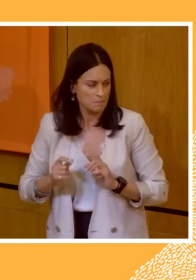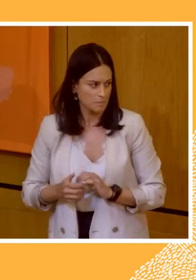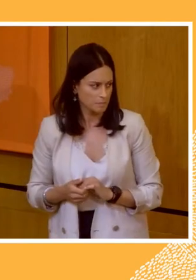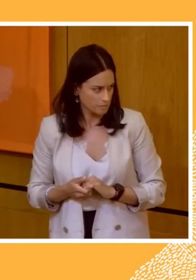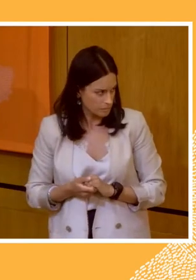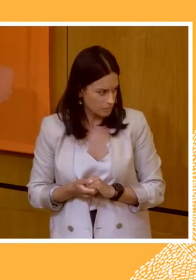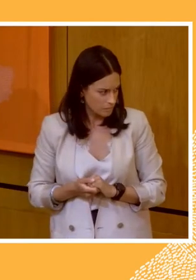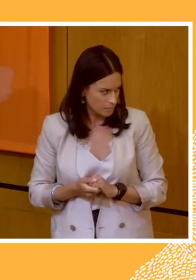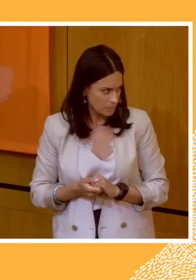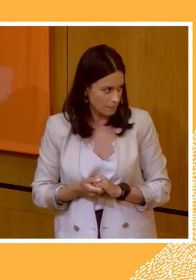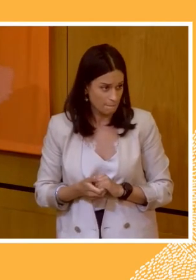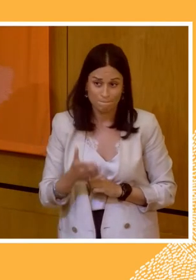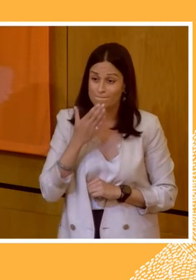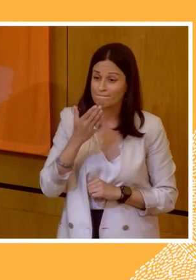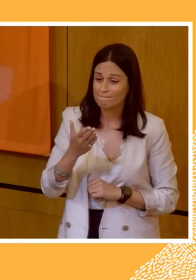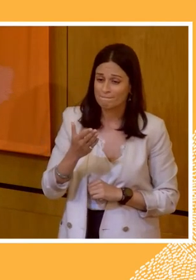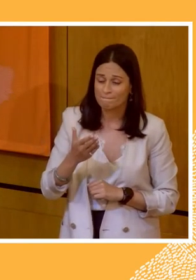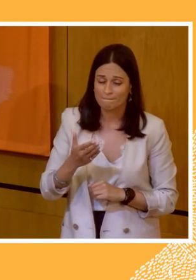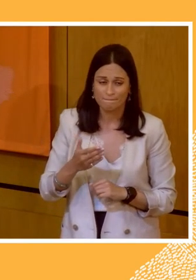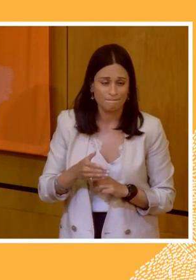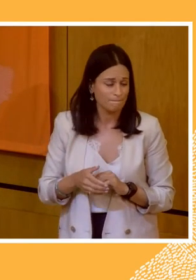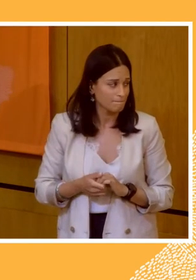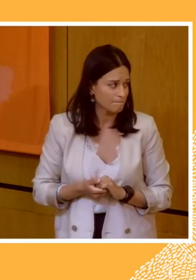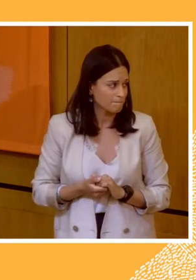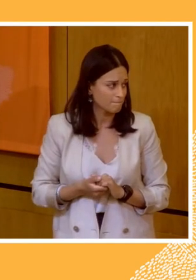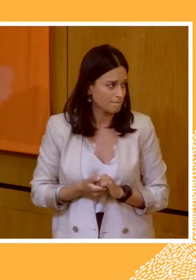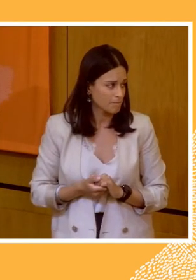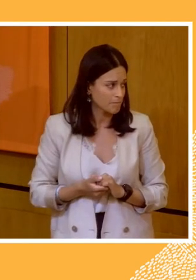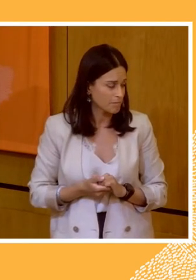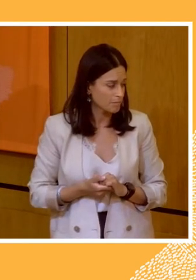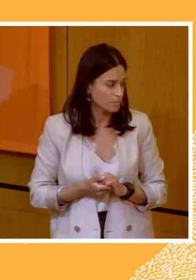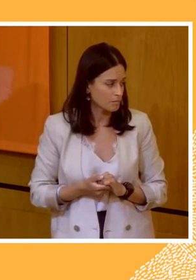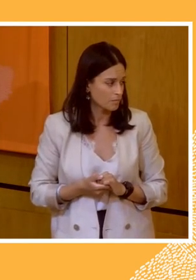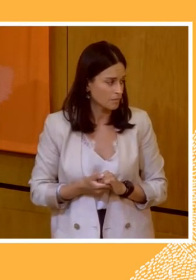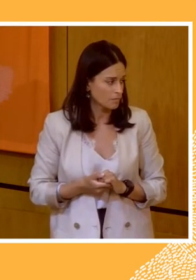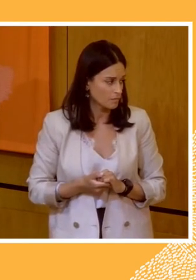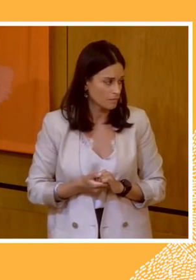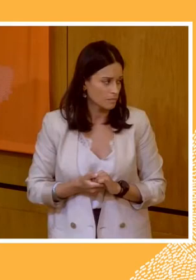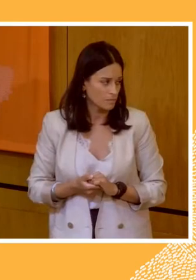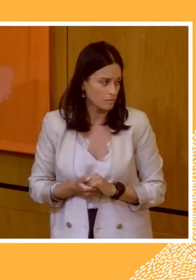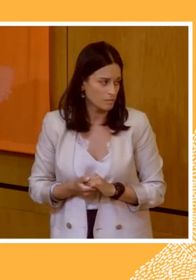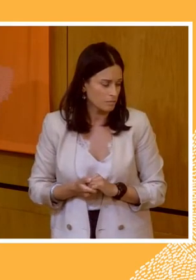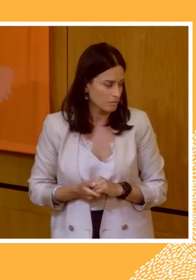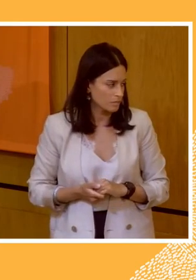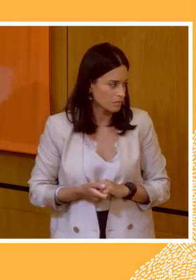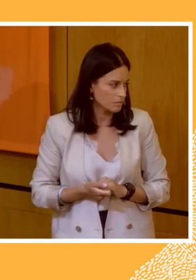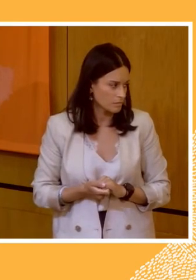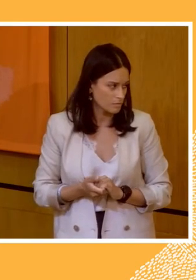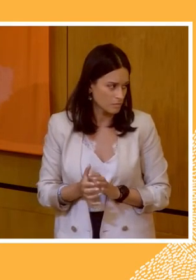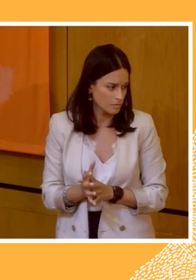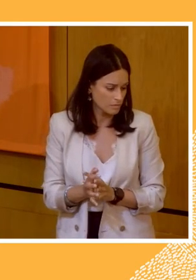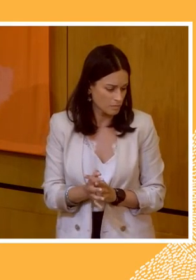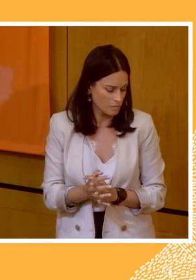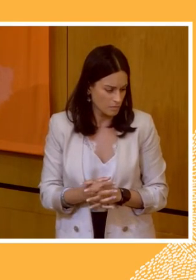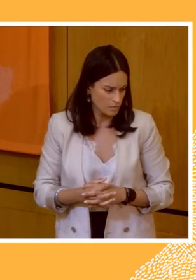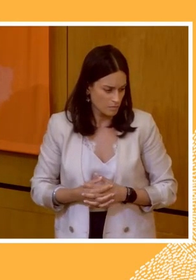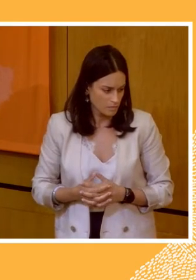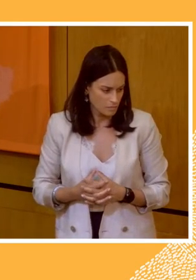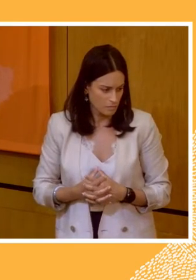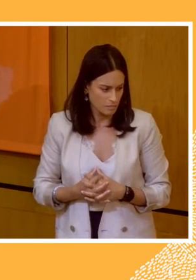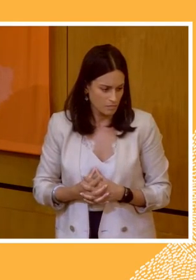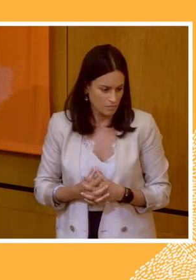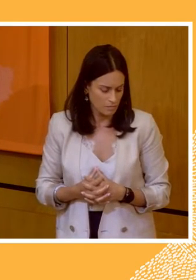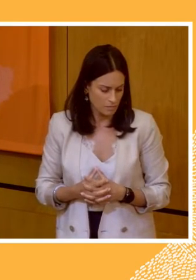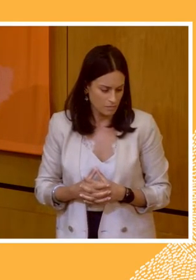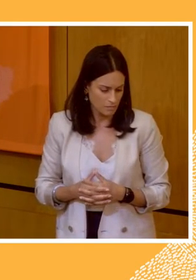Yes, thank you for your question. And I may respond this, that this podcast or